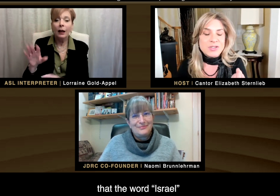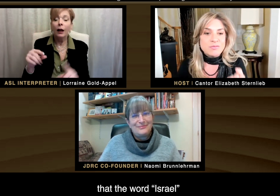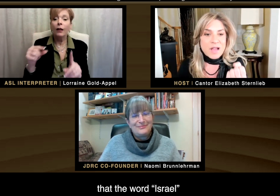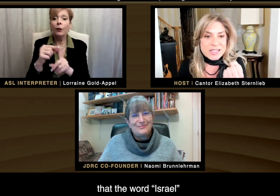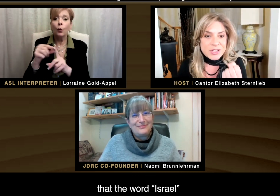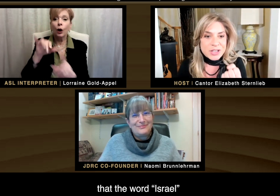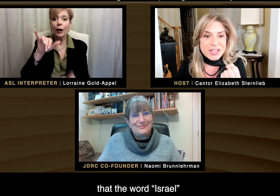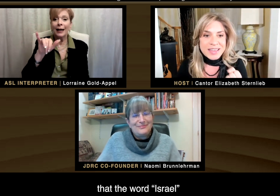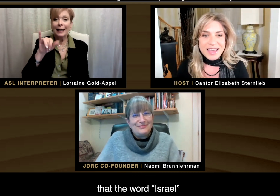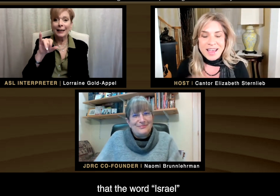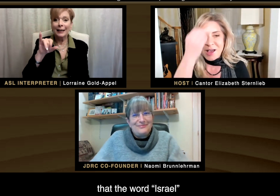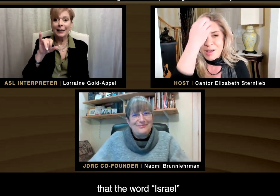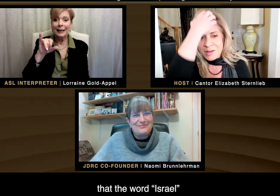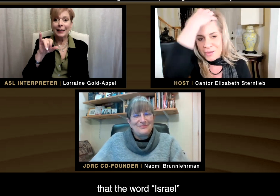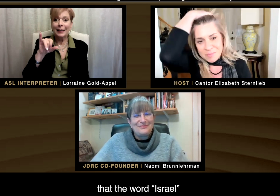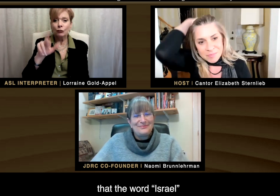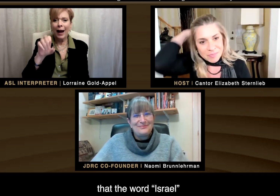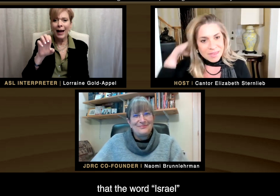Yisrael, to wrestle